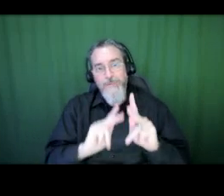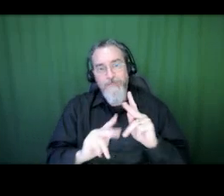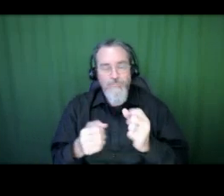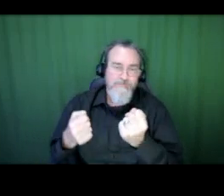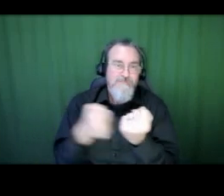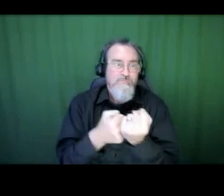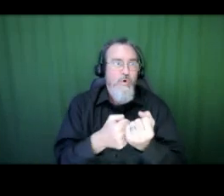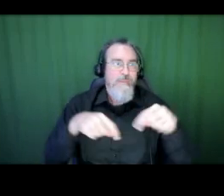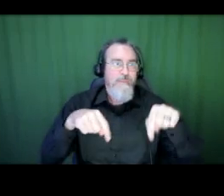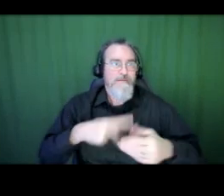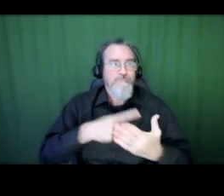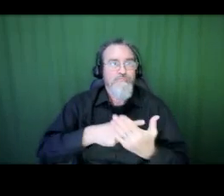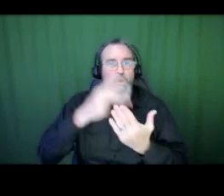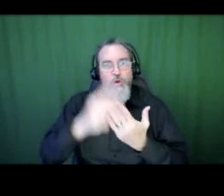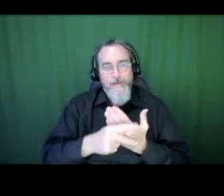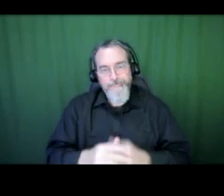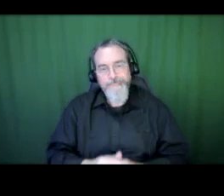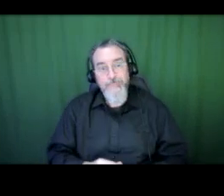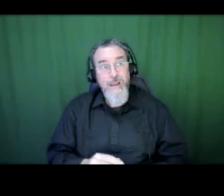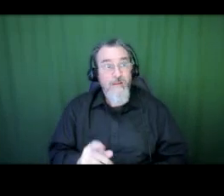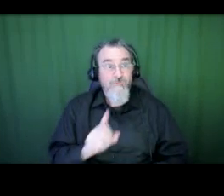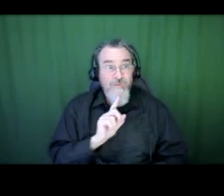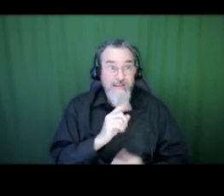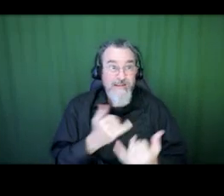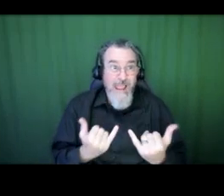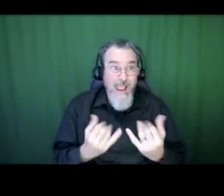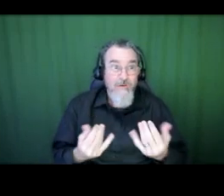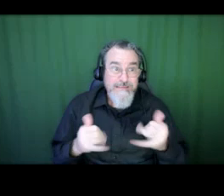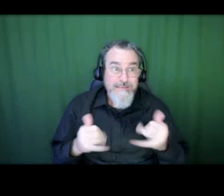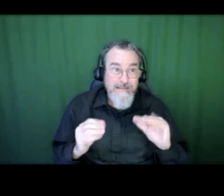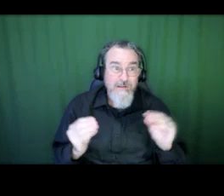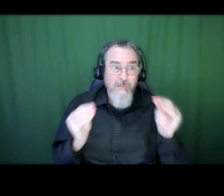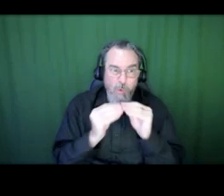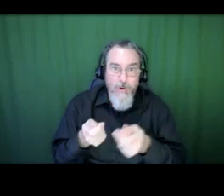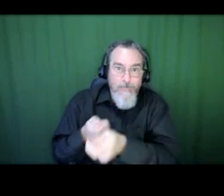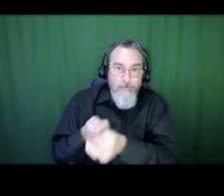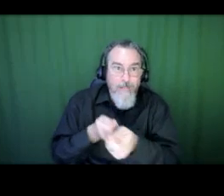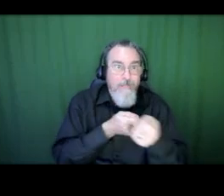and more are stepping on board as we speak. All right, next slide, please.